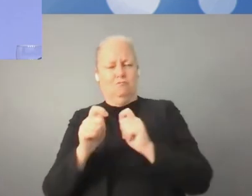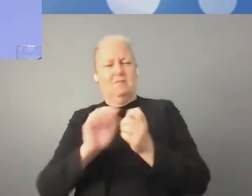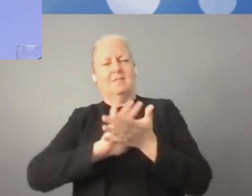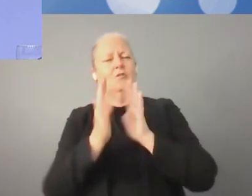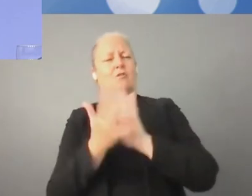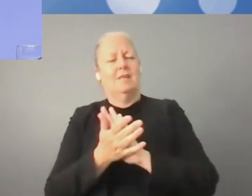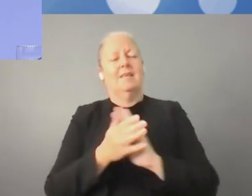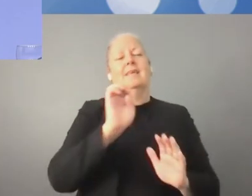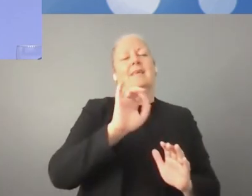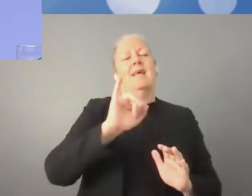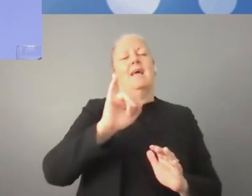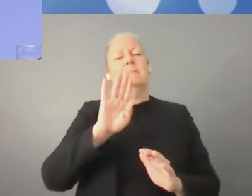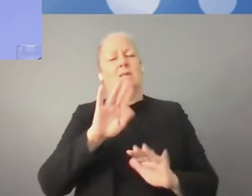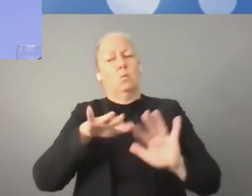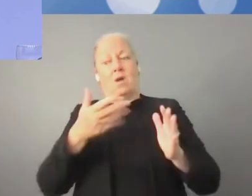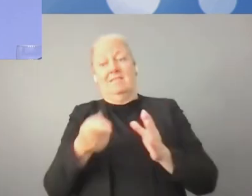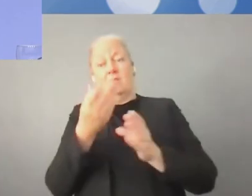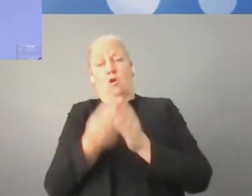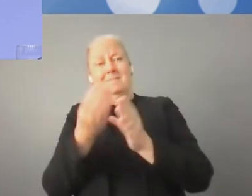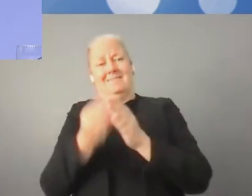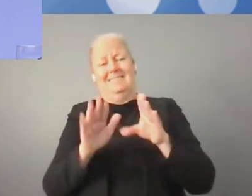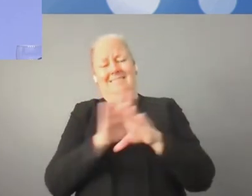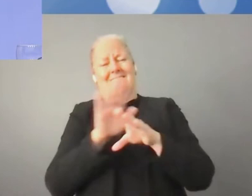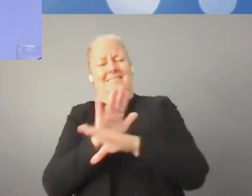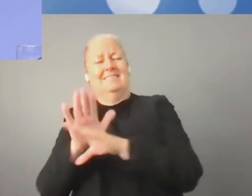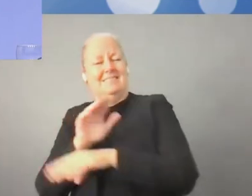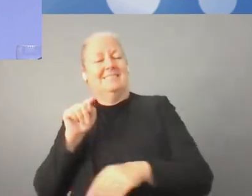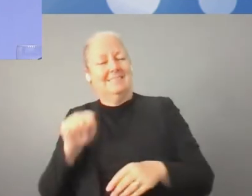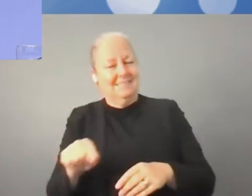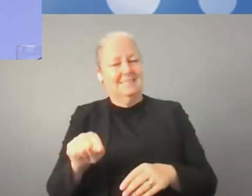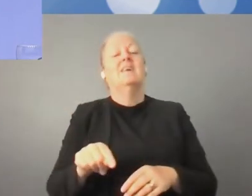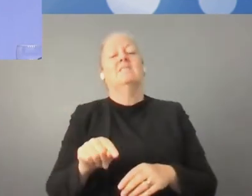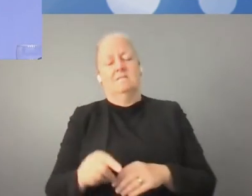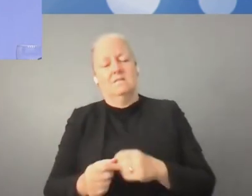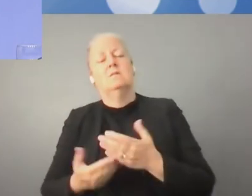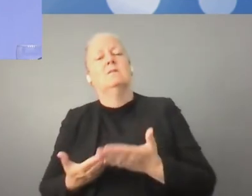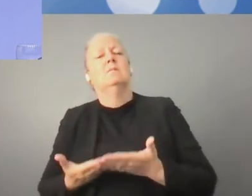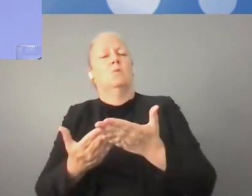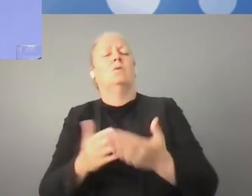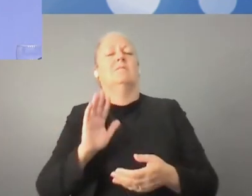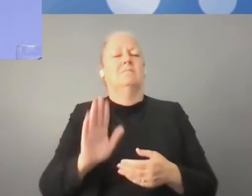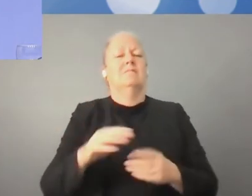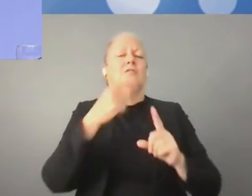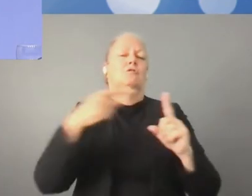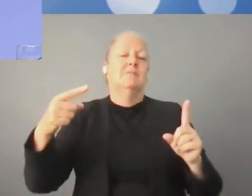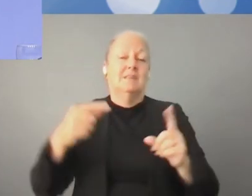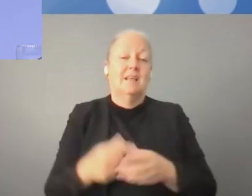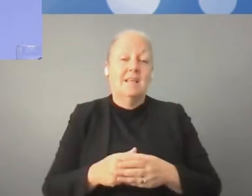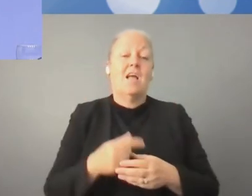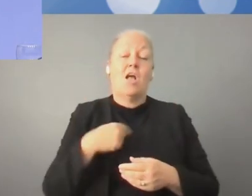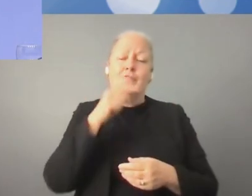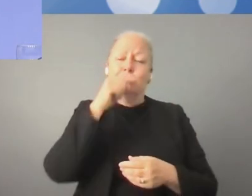gaps guiding future eib support for digitalization and i'm proud to say that our